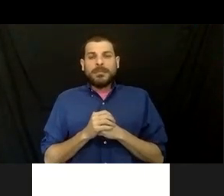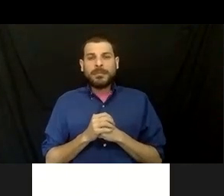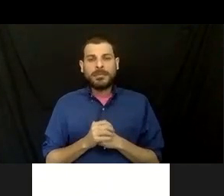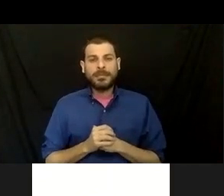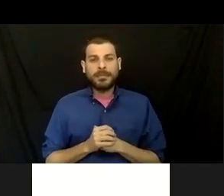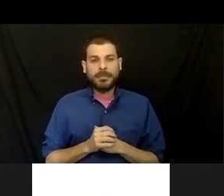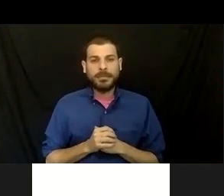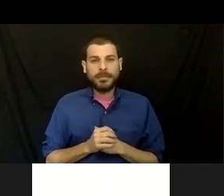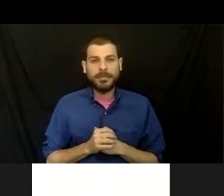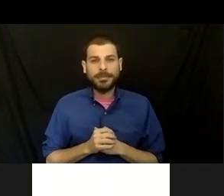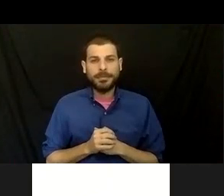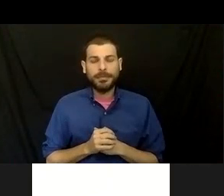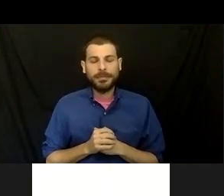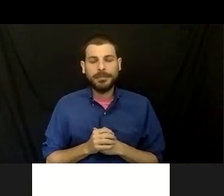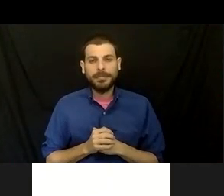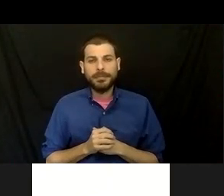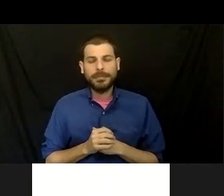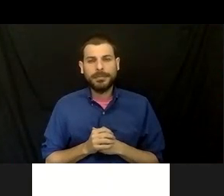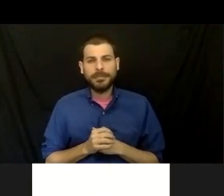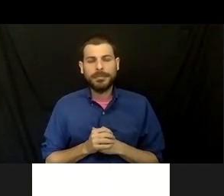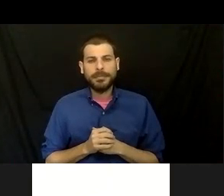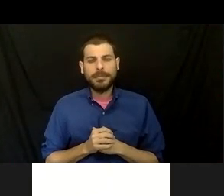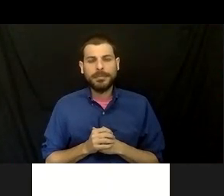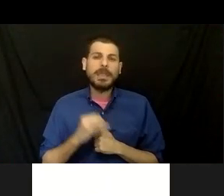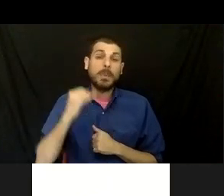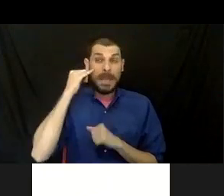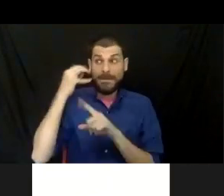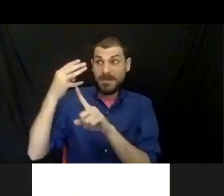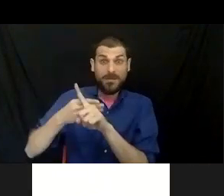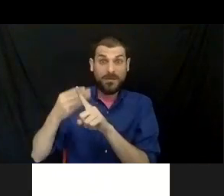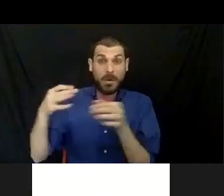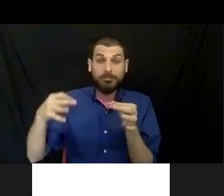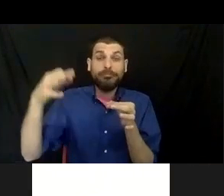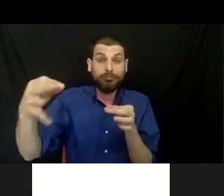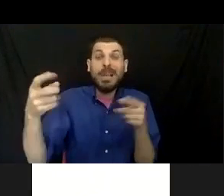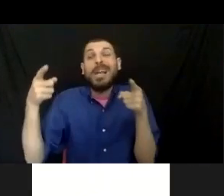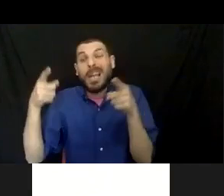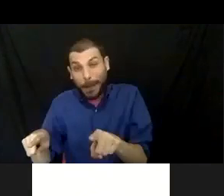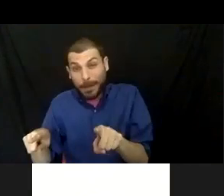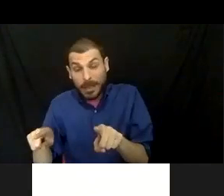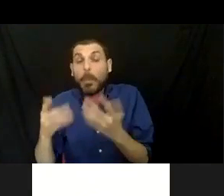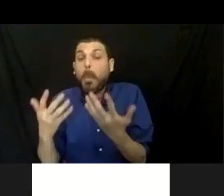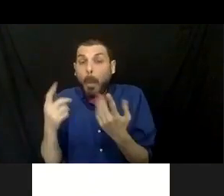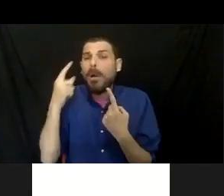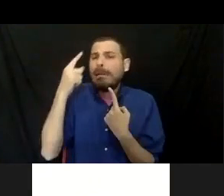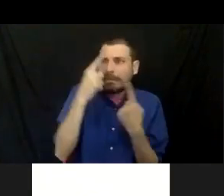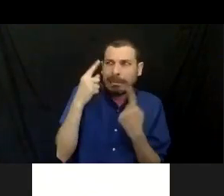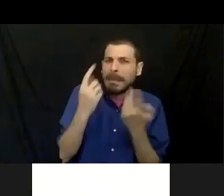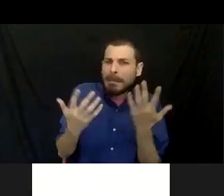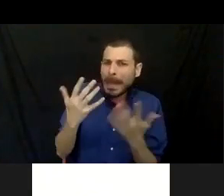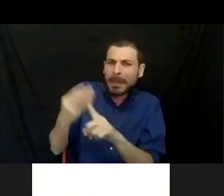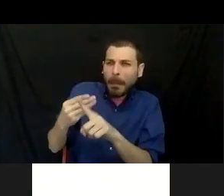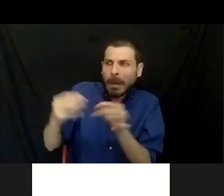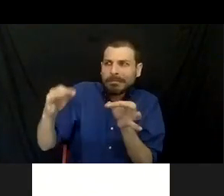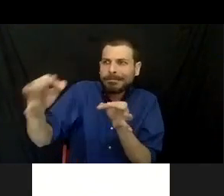but or let's say you're thinking about asking for a forbearance, but you're a little hesitant to do